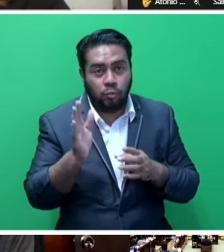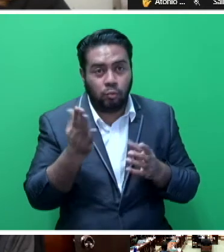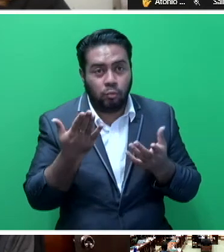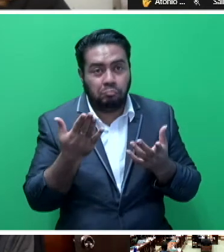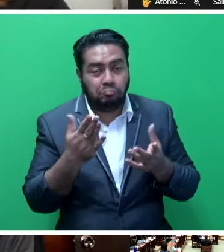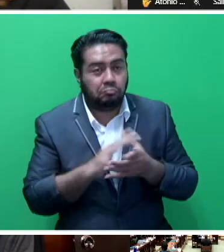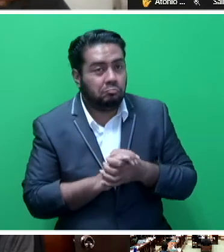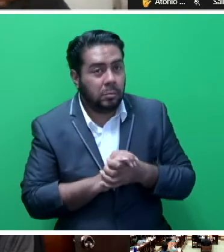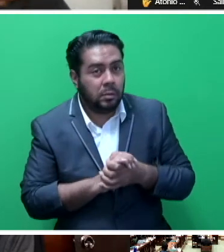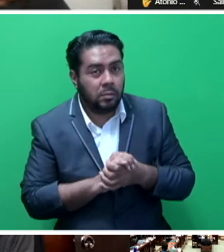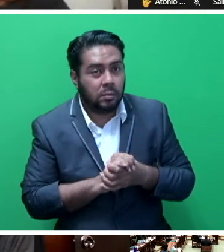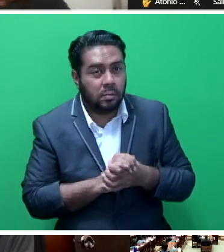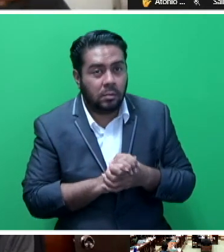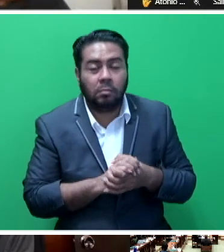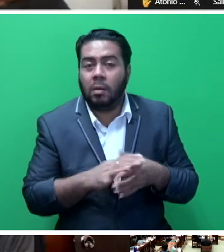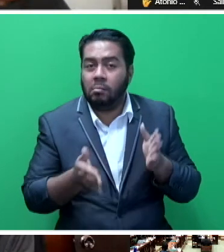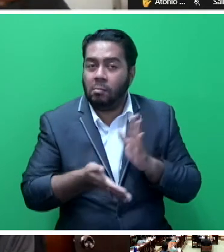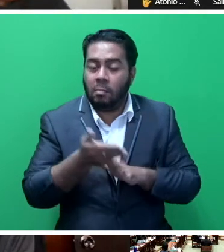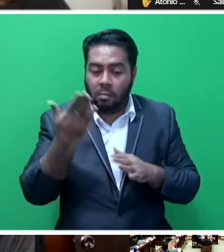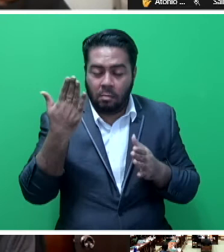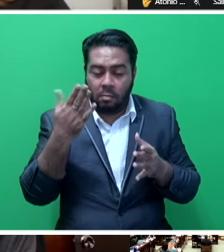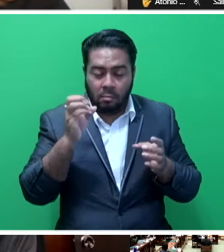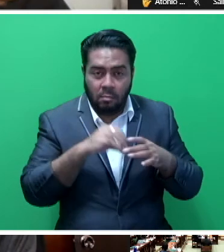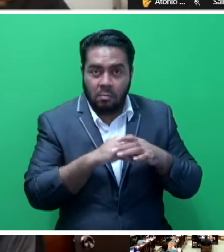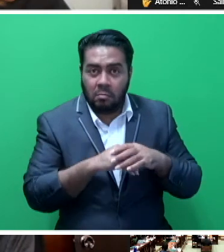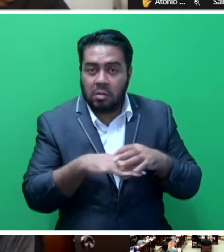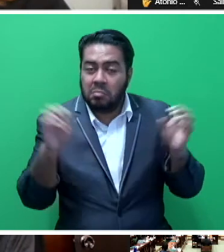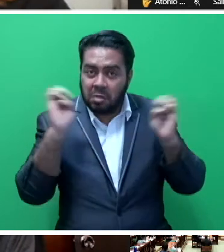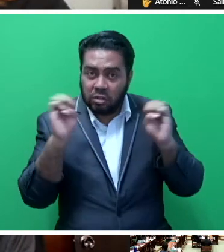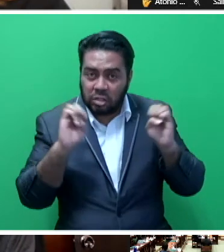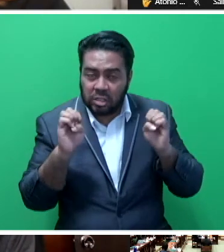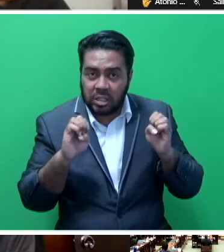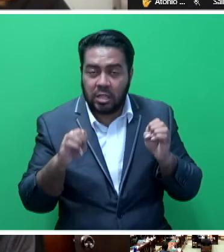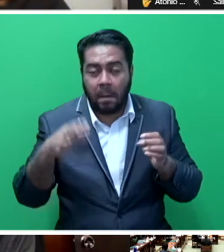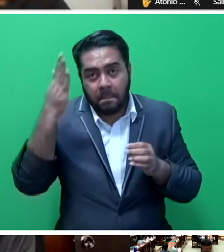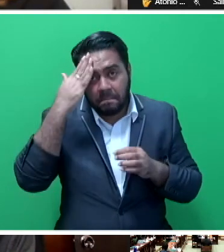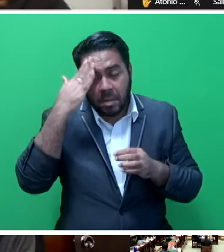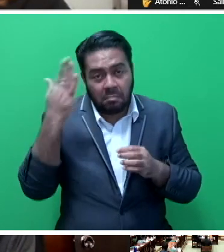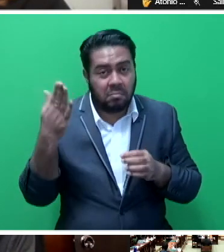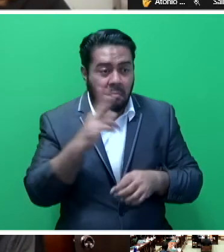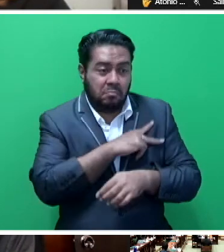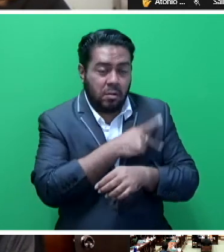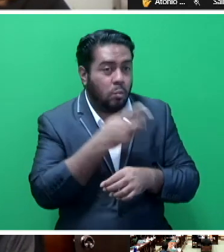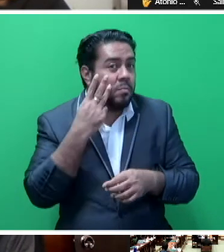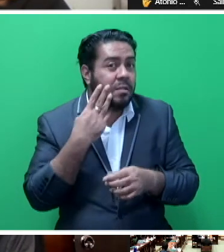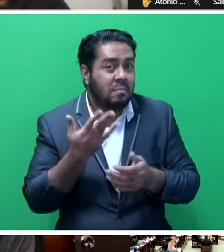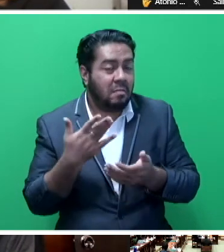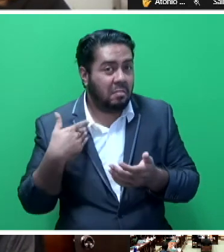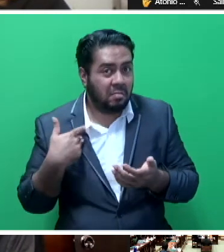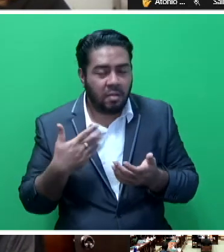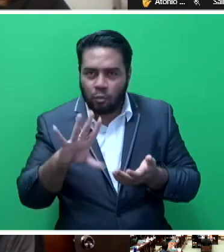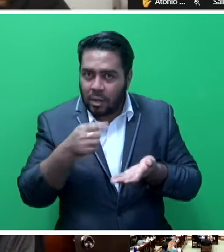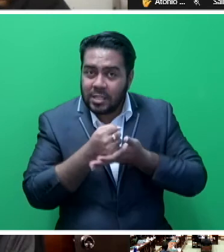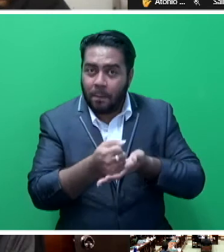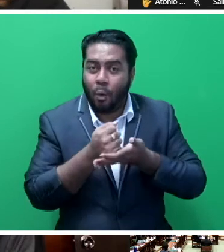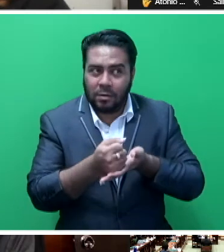clinics, pediatrics, eye clinic, antenatal, emergency, surgical, and maternity services. This was also supported by the